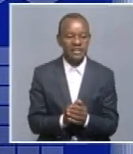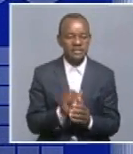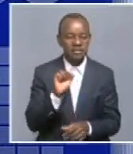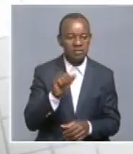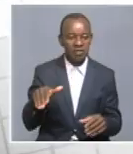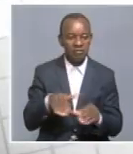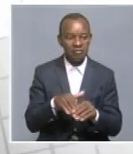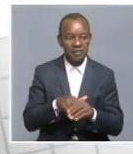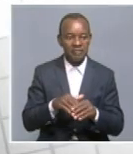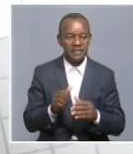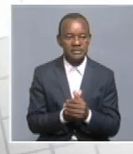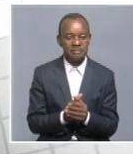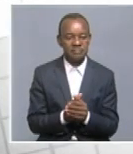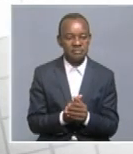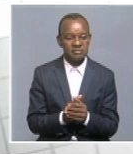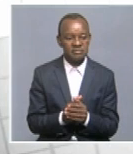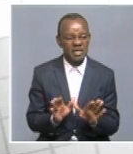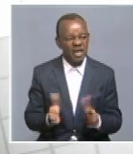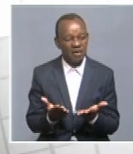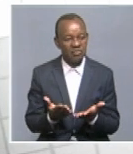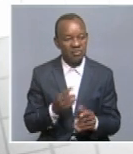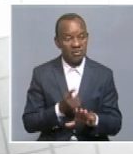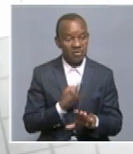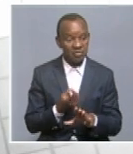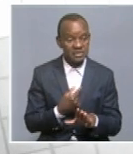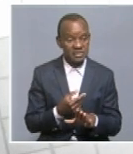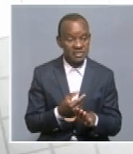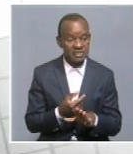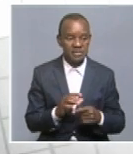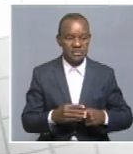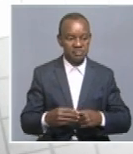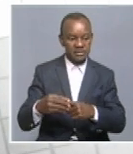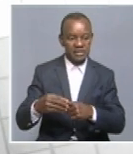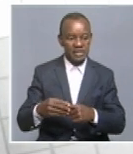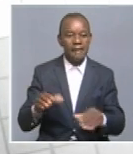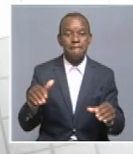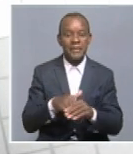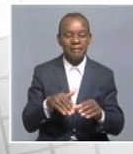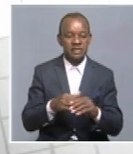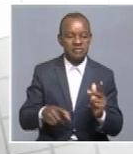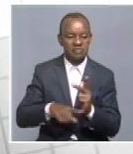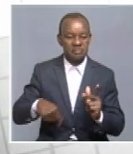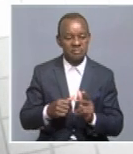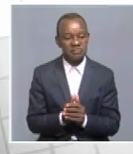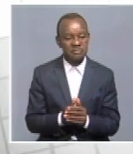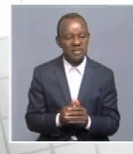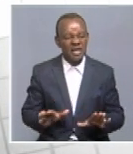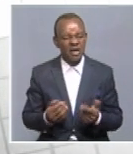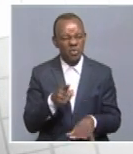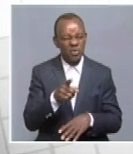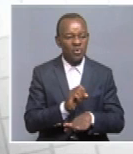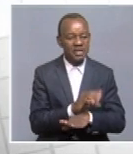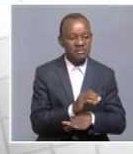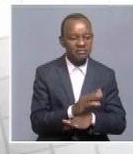and to other people of society to essentially to look at ways to mitigate and to stop violence and harassment at the